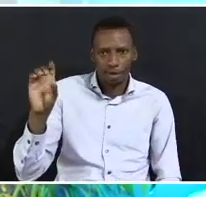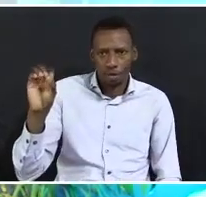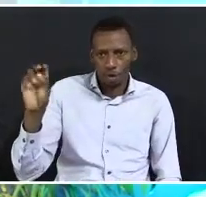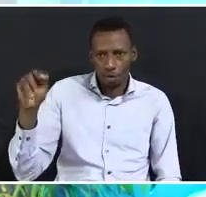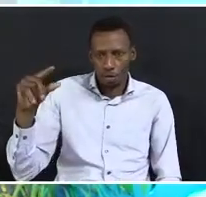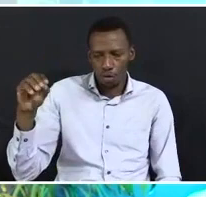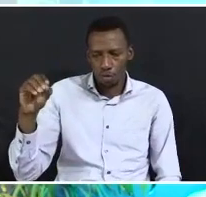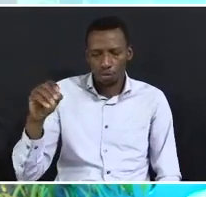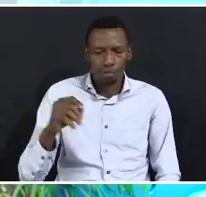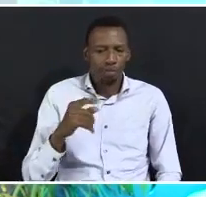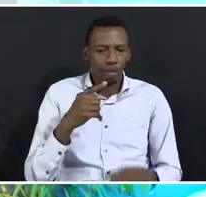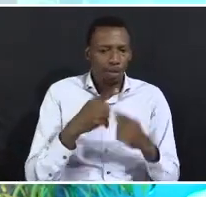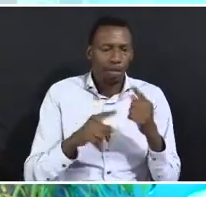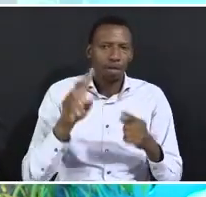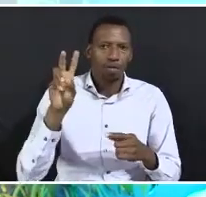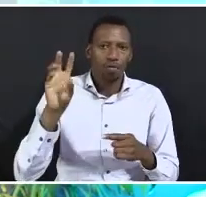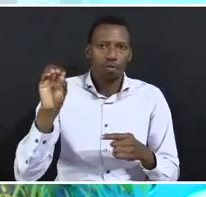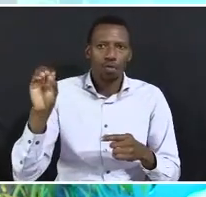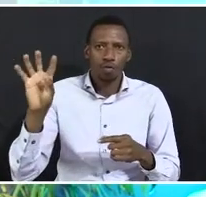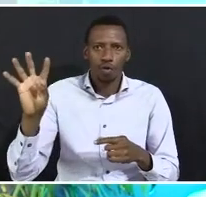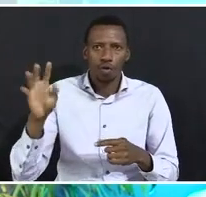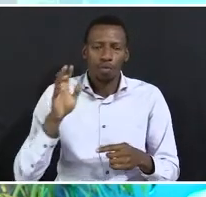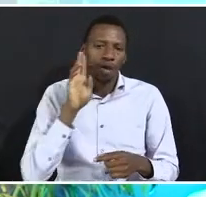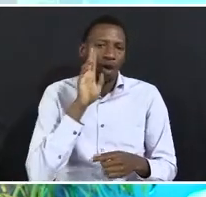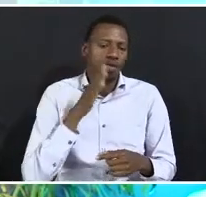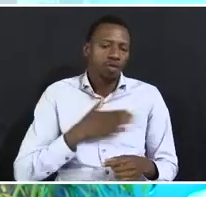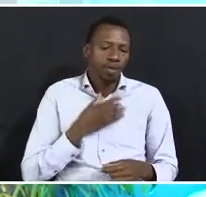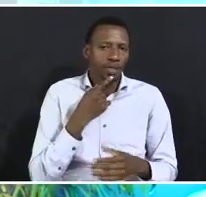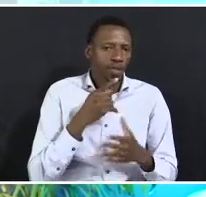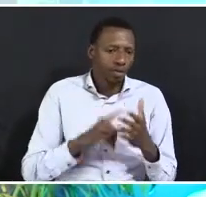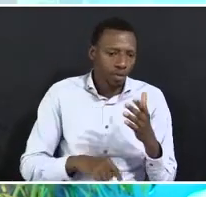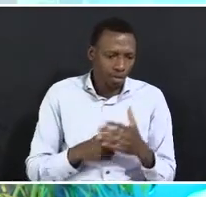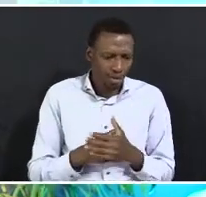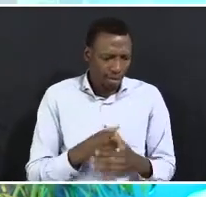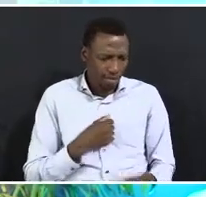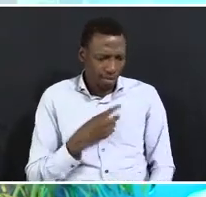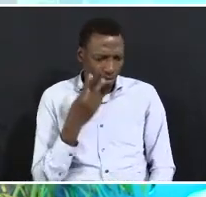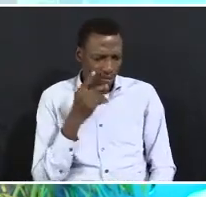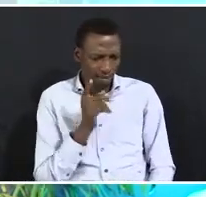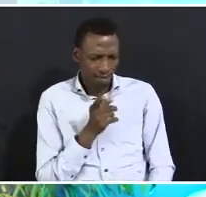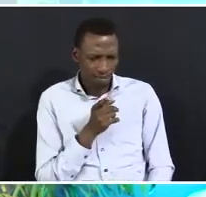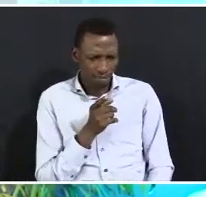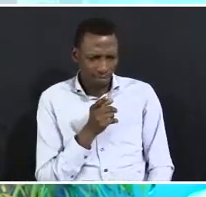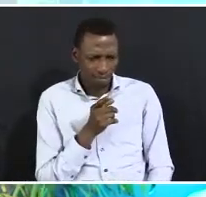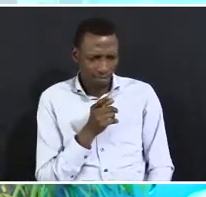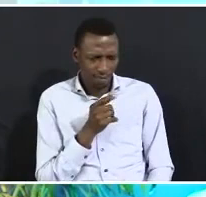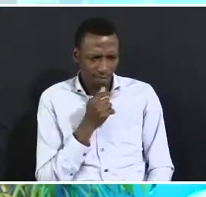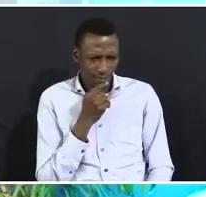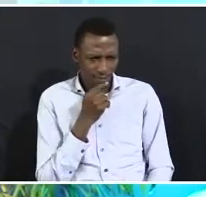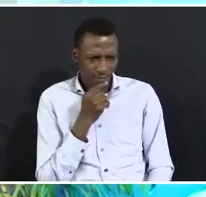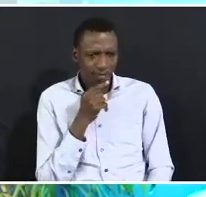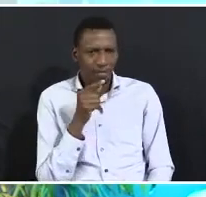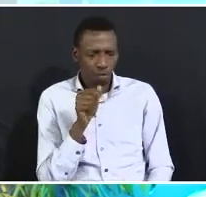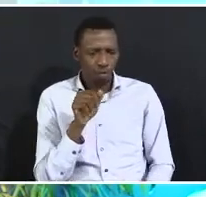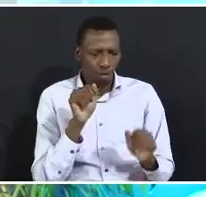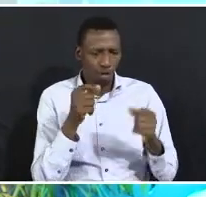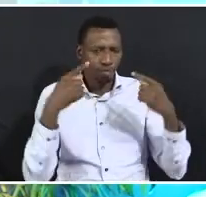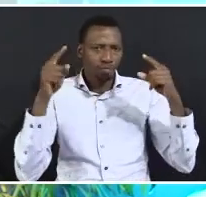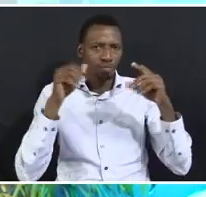2004, my uncle says, "Young man, when I look at you, you can pass